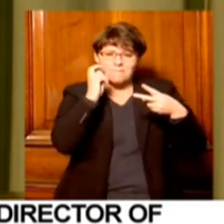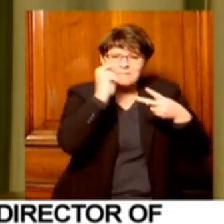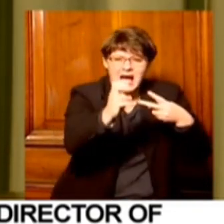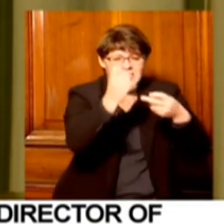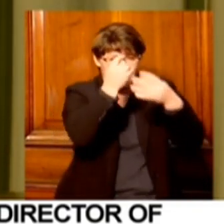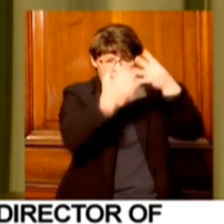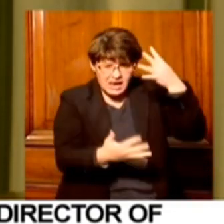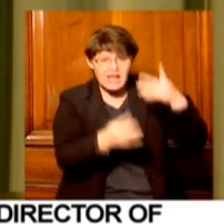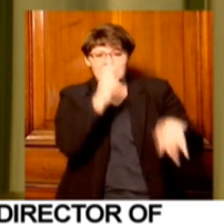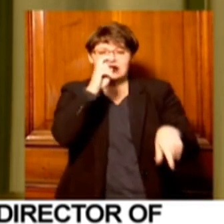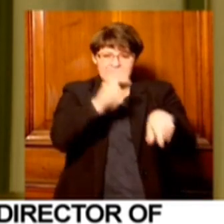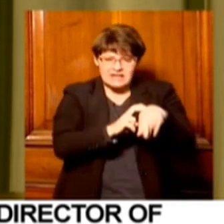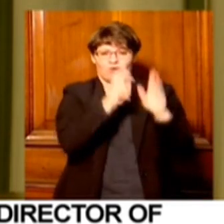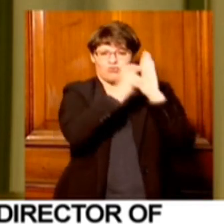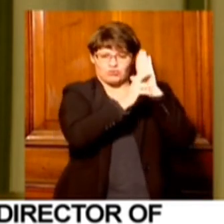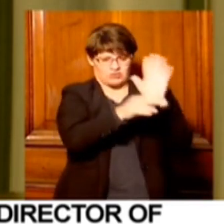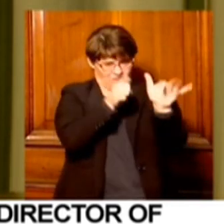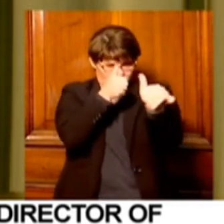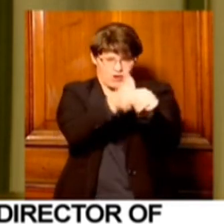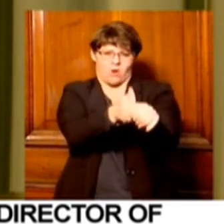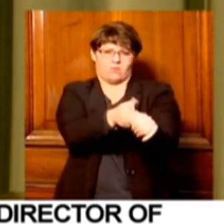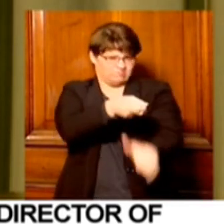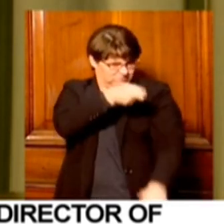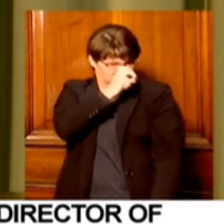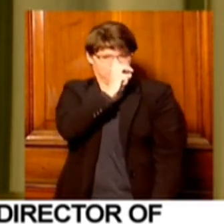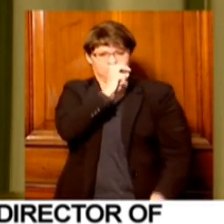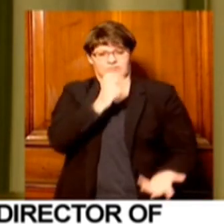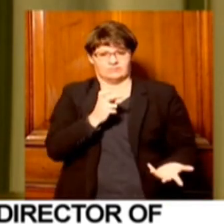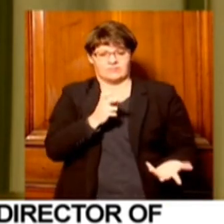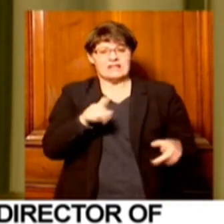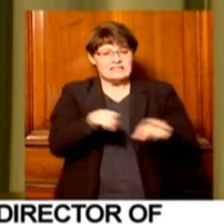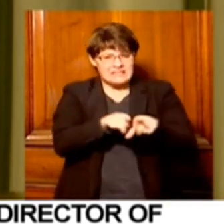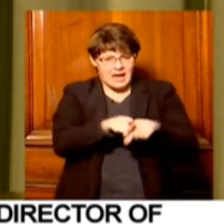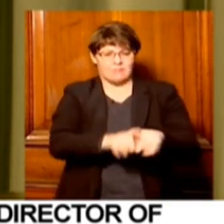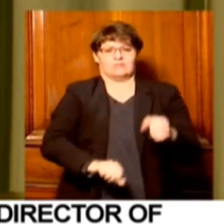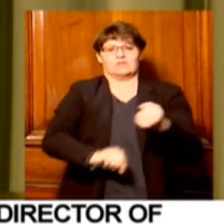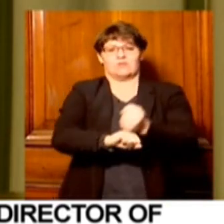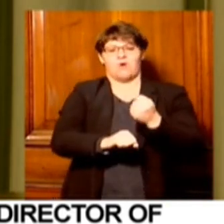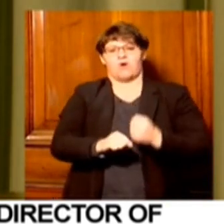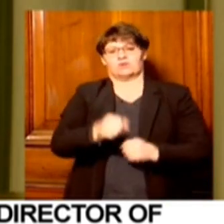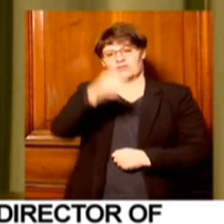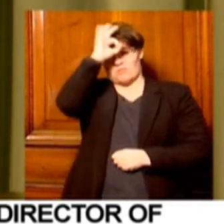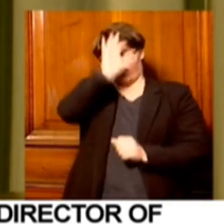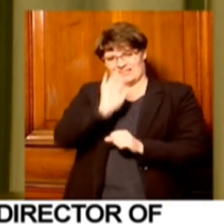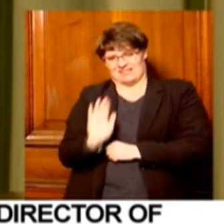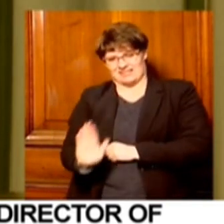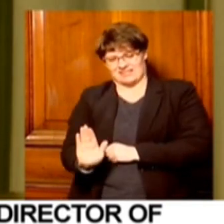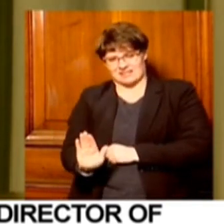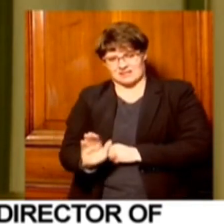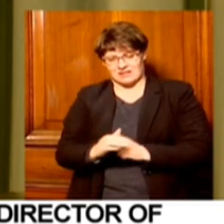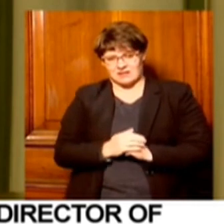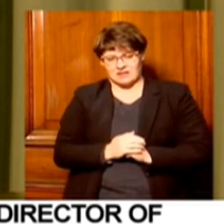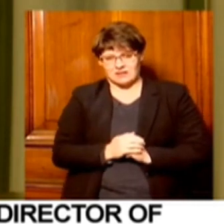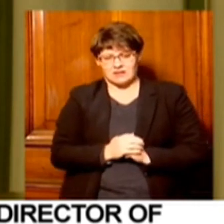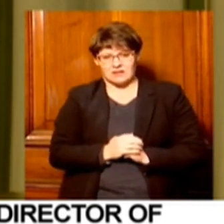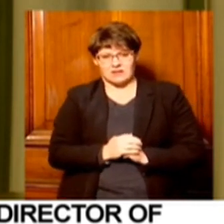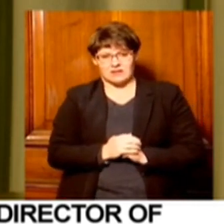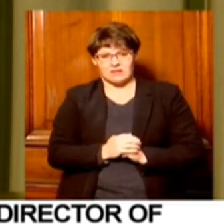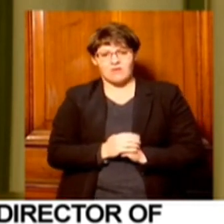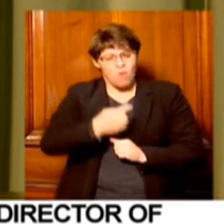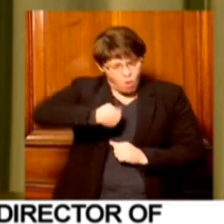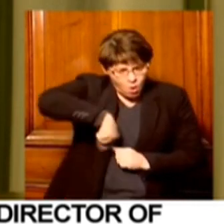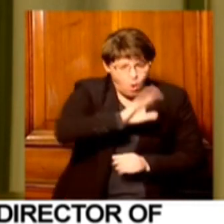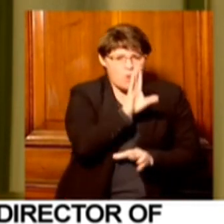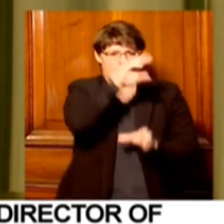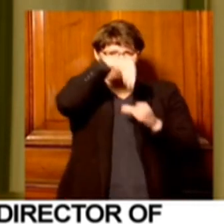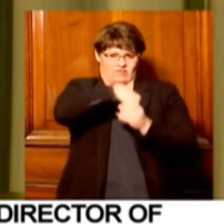protocols and tighten the hand of the law. We are all enjoined in the